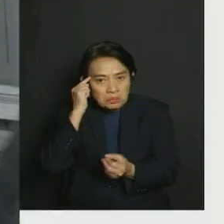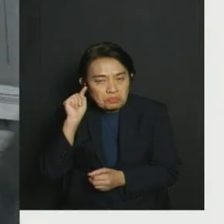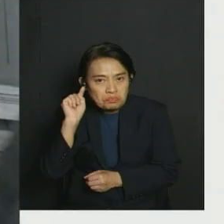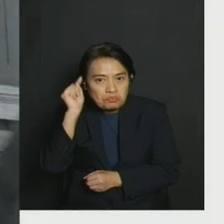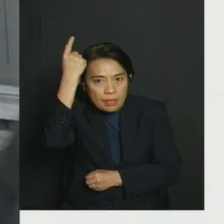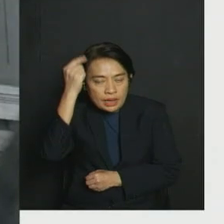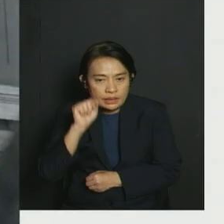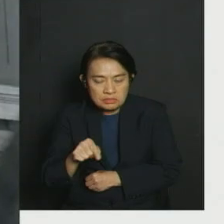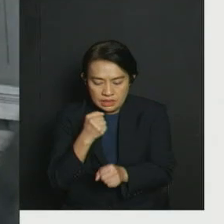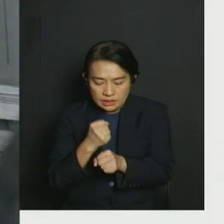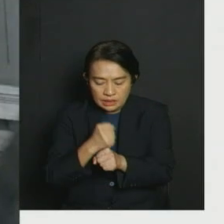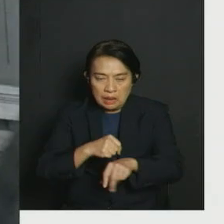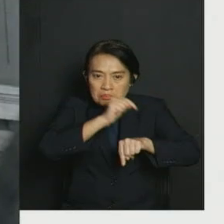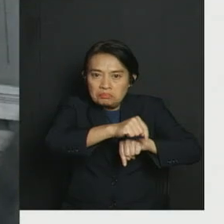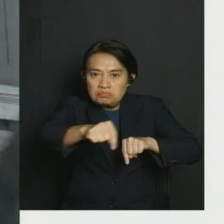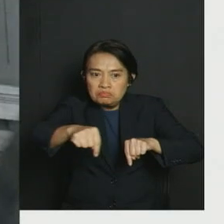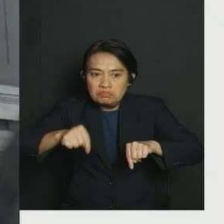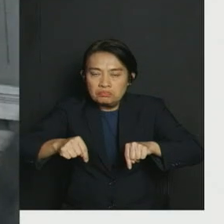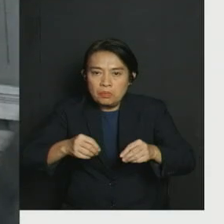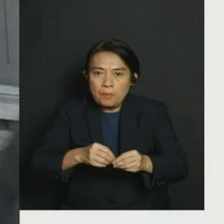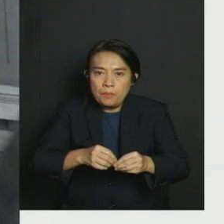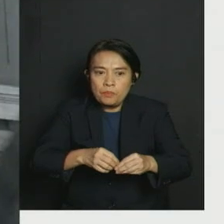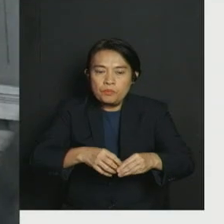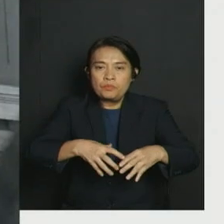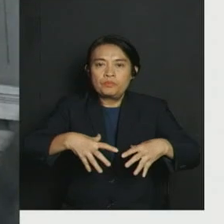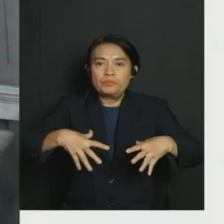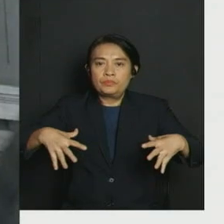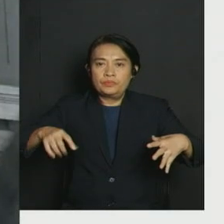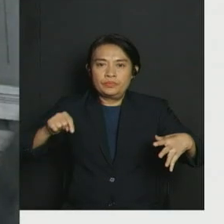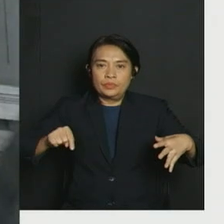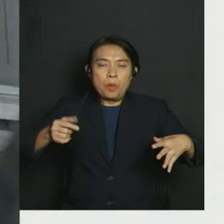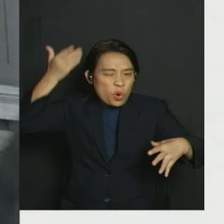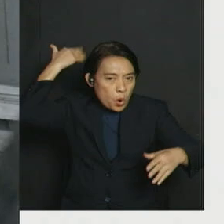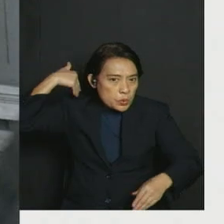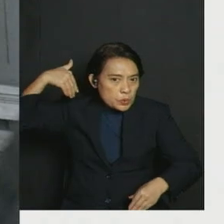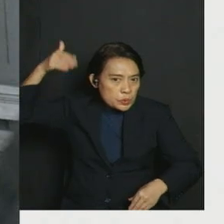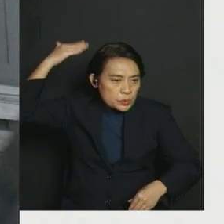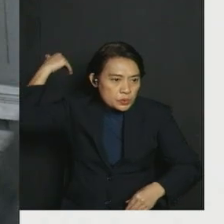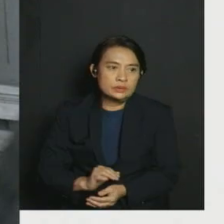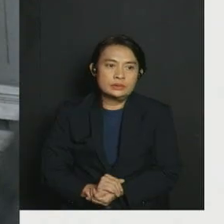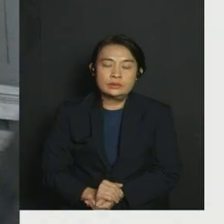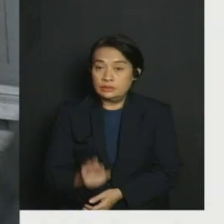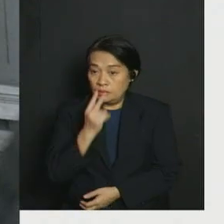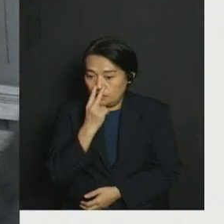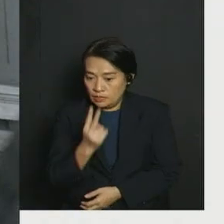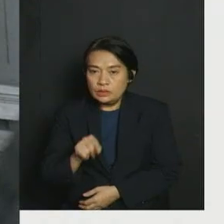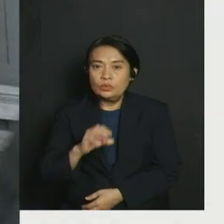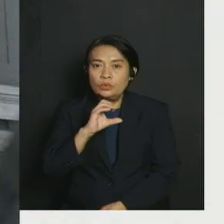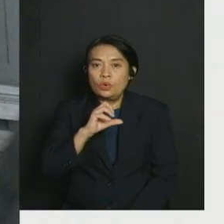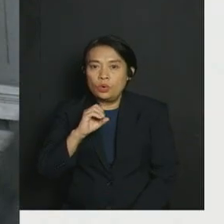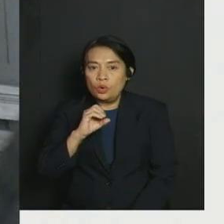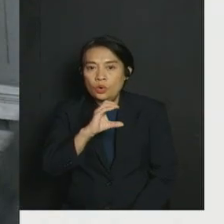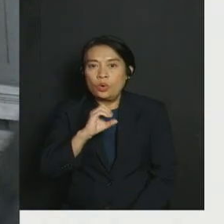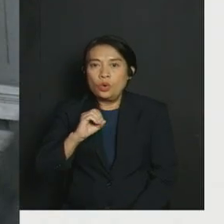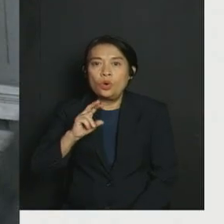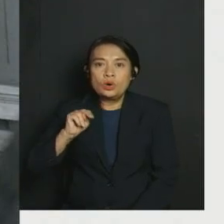Because of the sort of craziness that was Coney Island. It was meant as a place to escape the real life